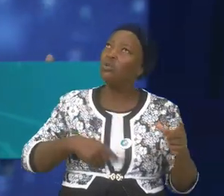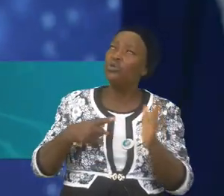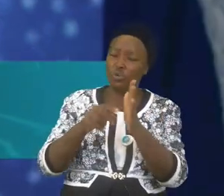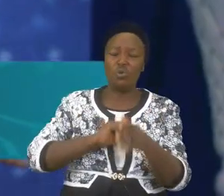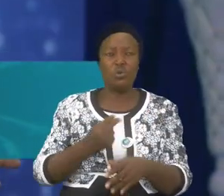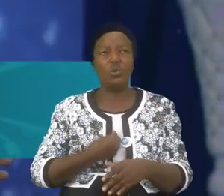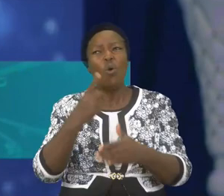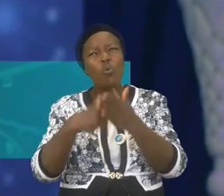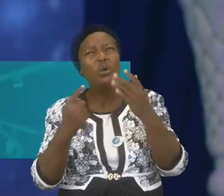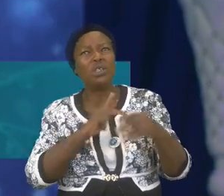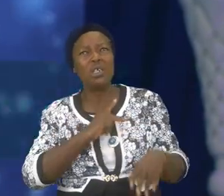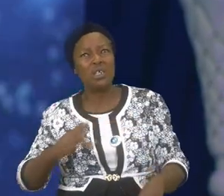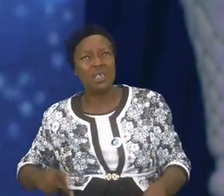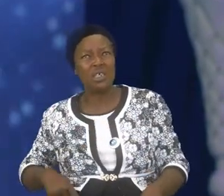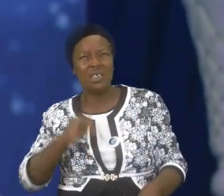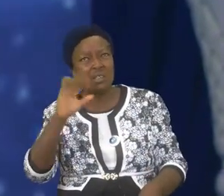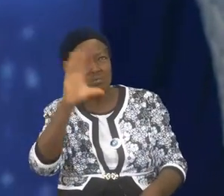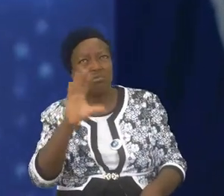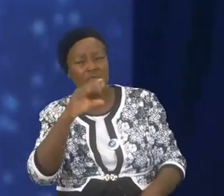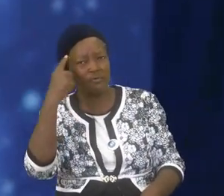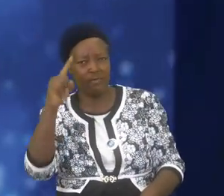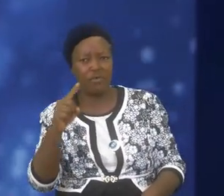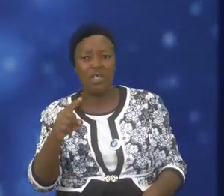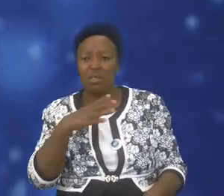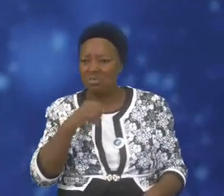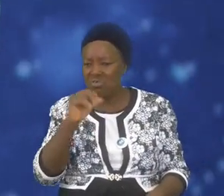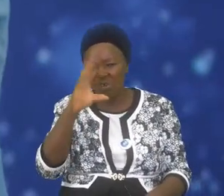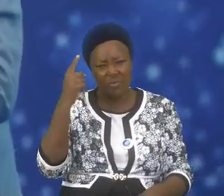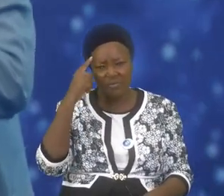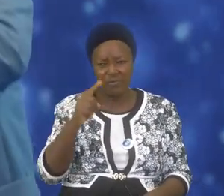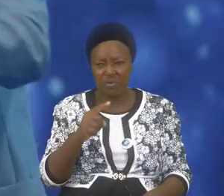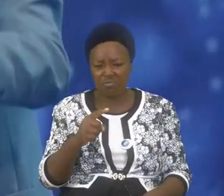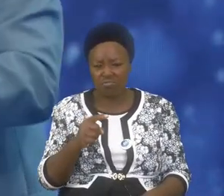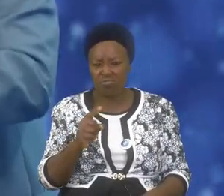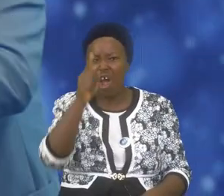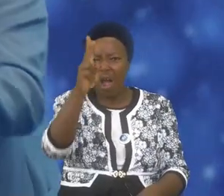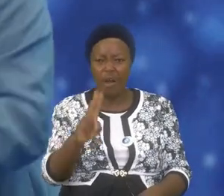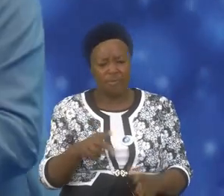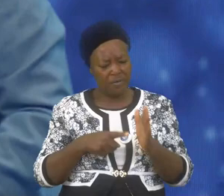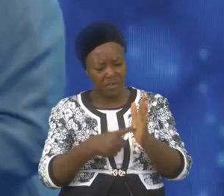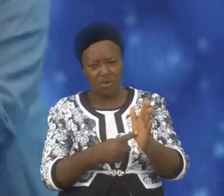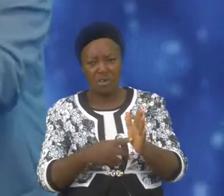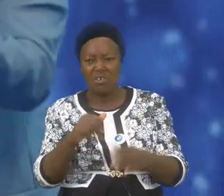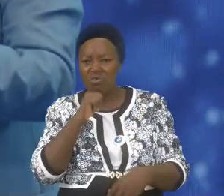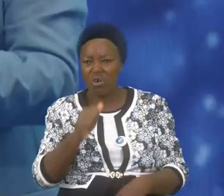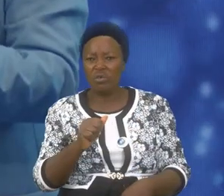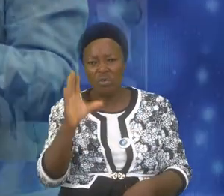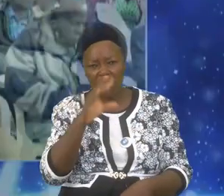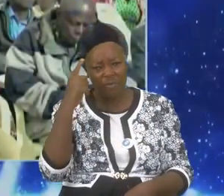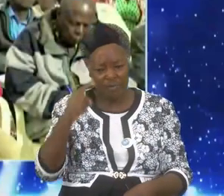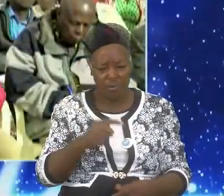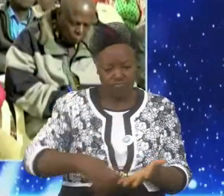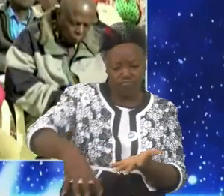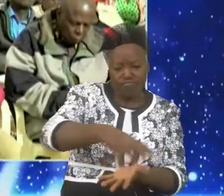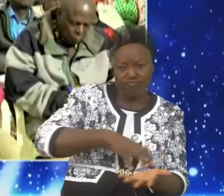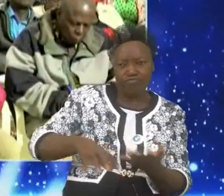for partial revelation. It's not looking for mutilated or, you know, changed, adulterated revelation. It was